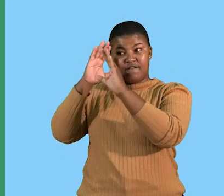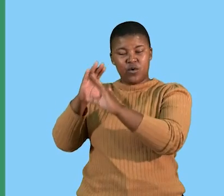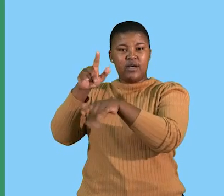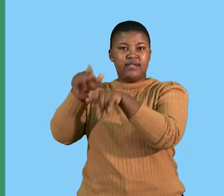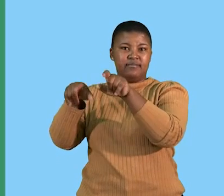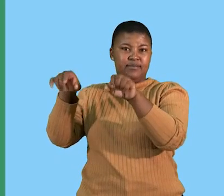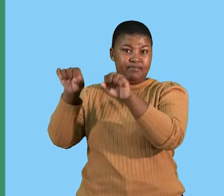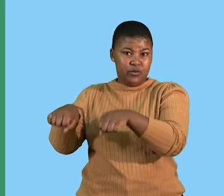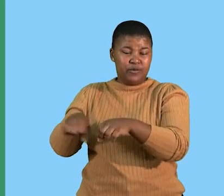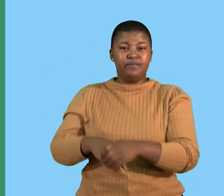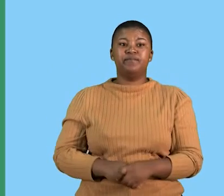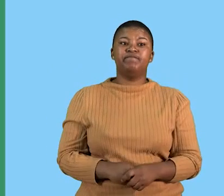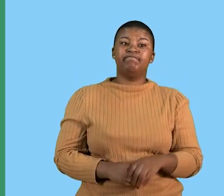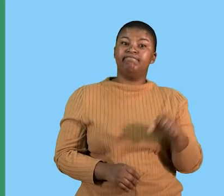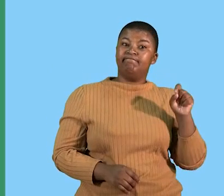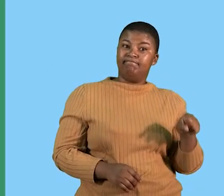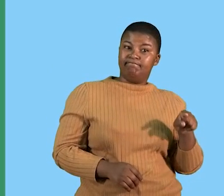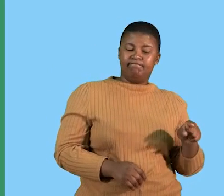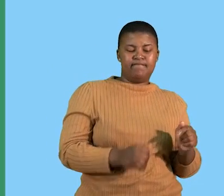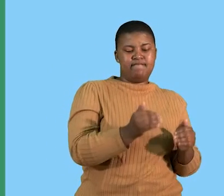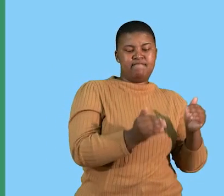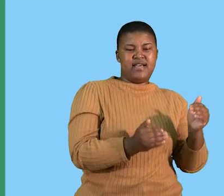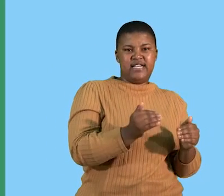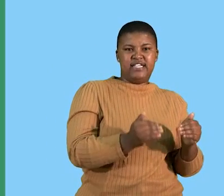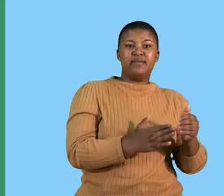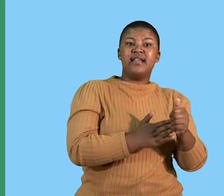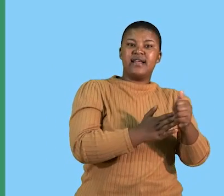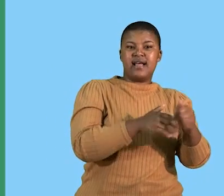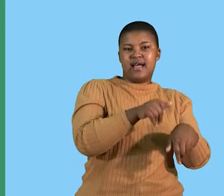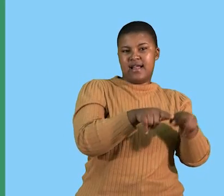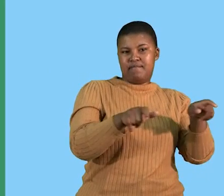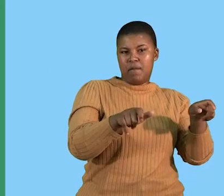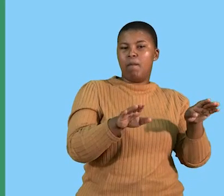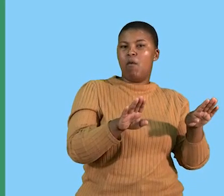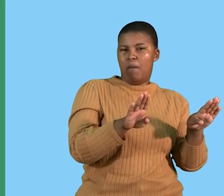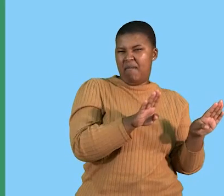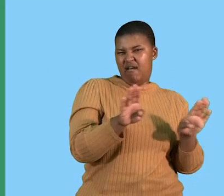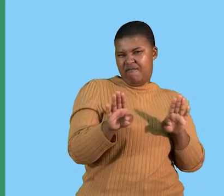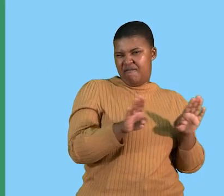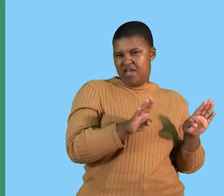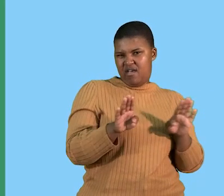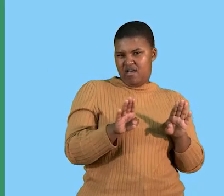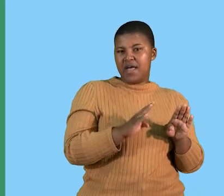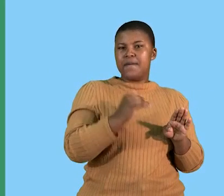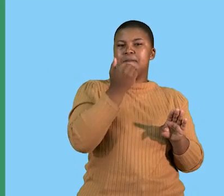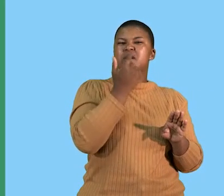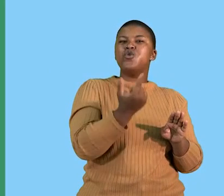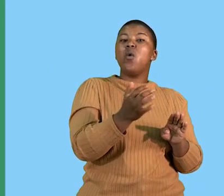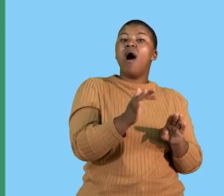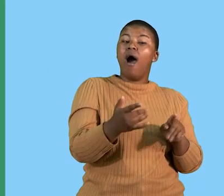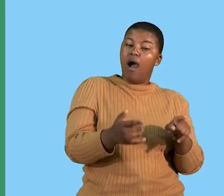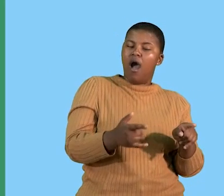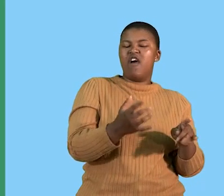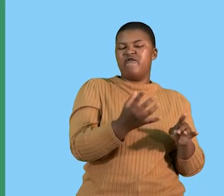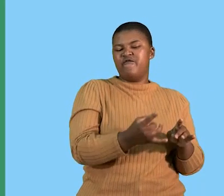people-orientated. Okay, then again, management guides human behavior, and they do that by giving